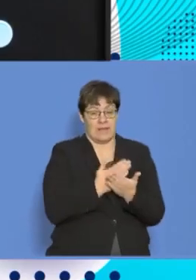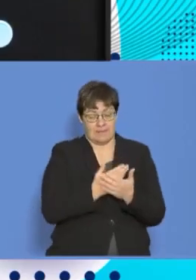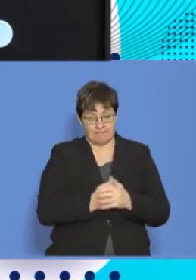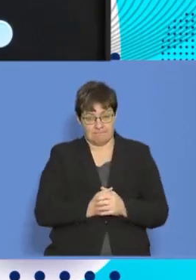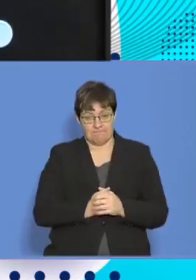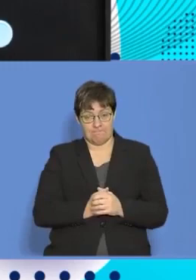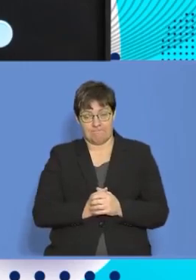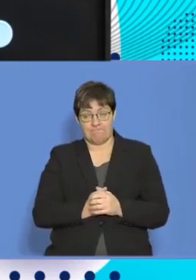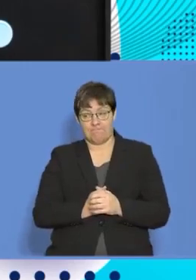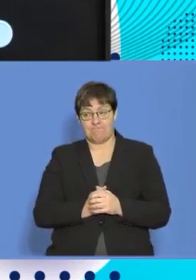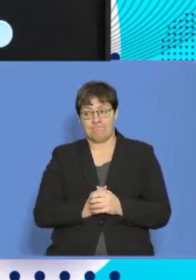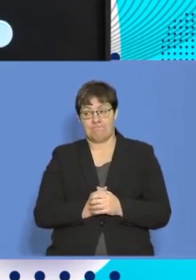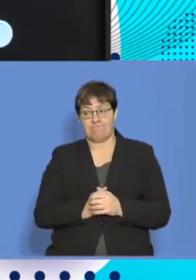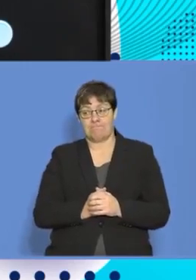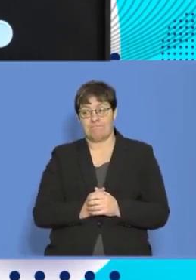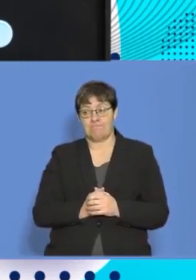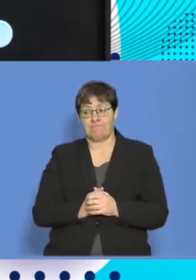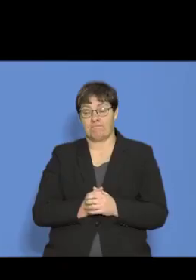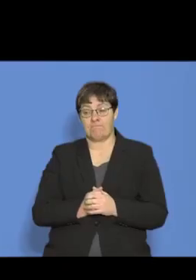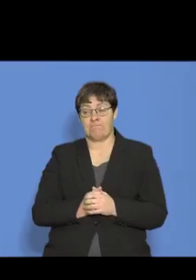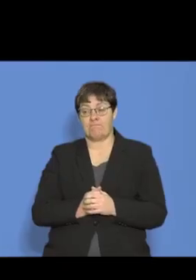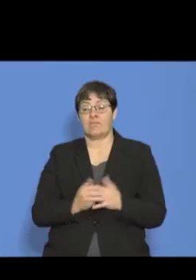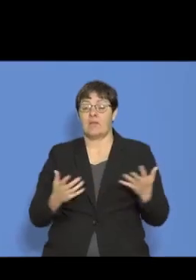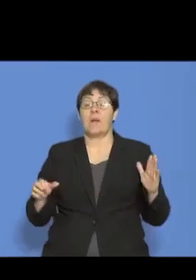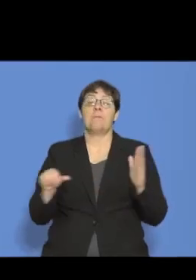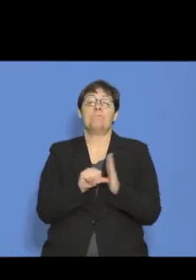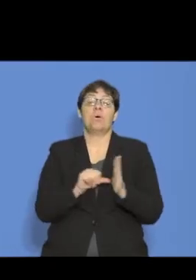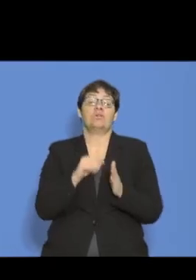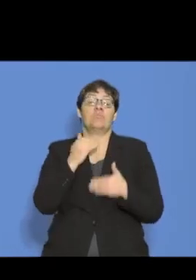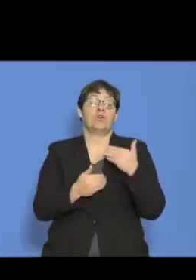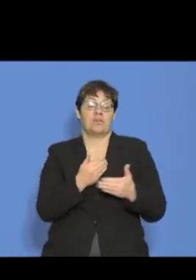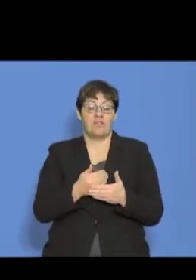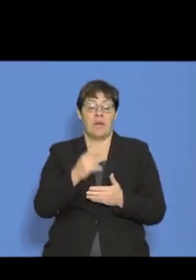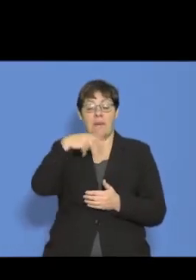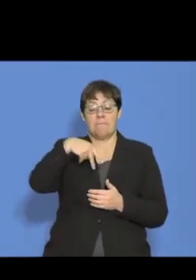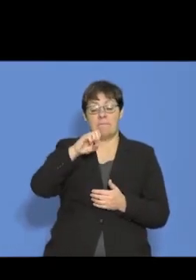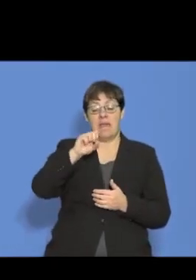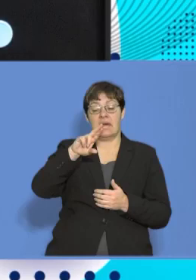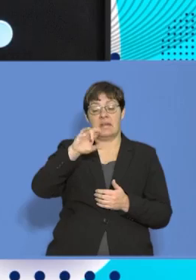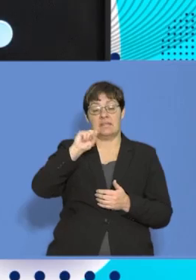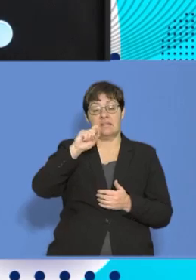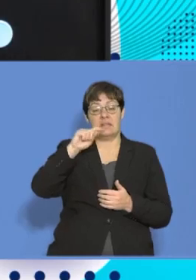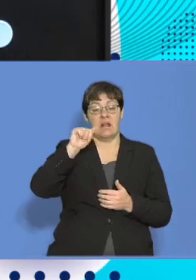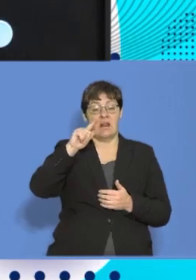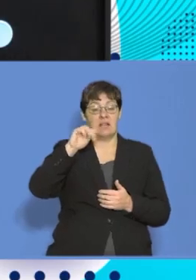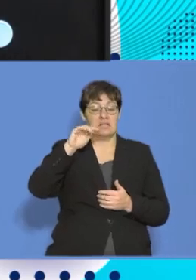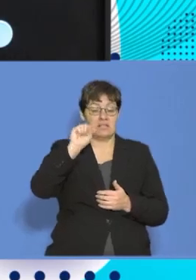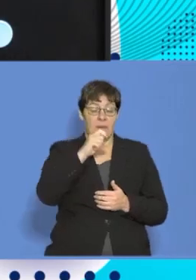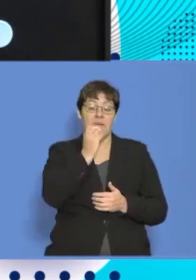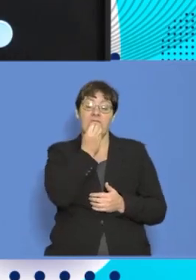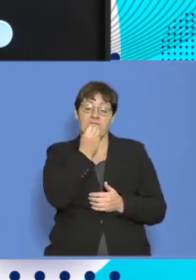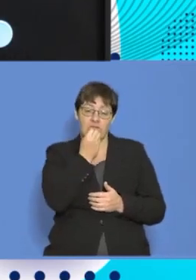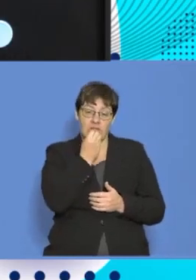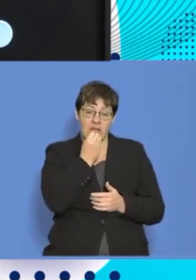through this tube. And so we talk about this important process of peristalsis allowing you to be able